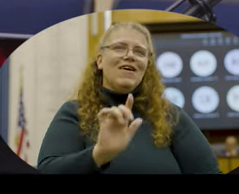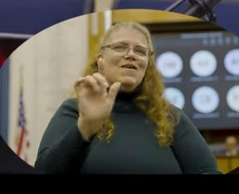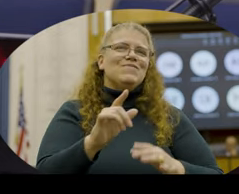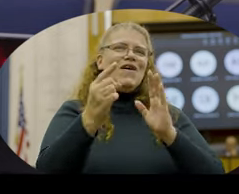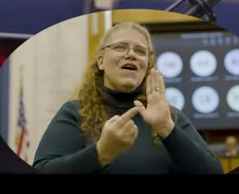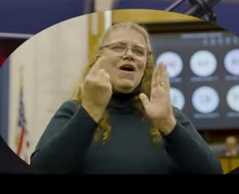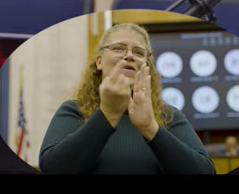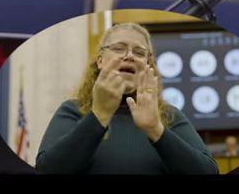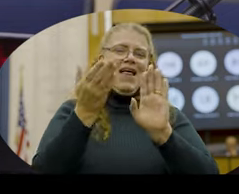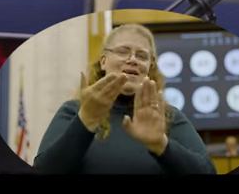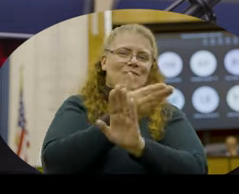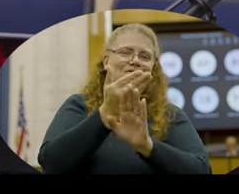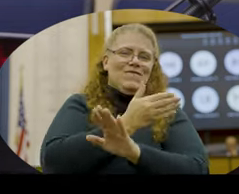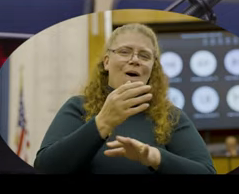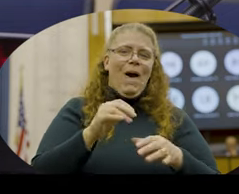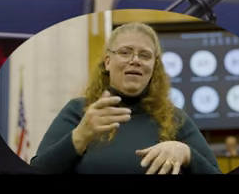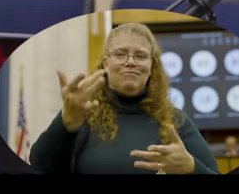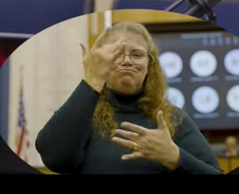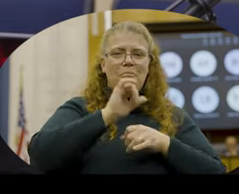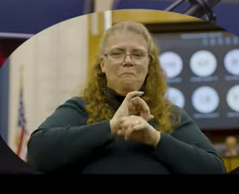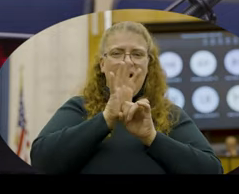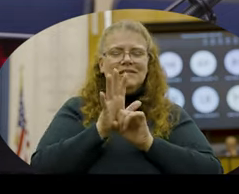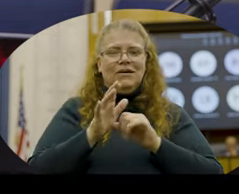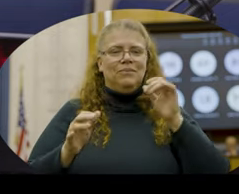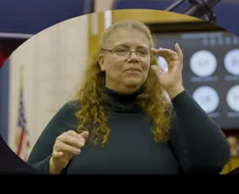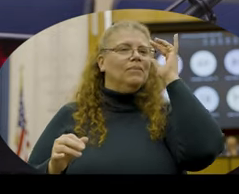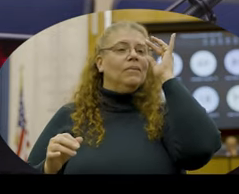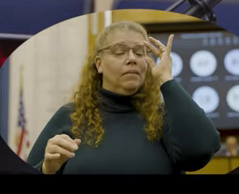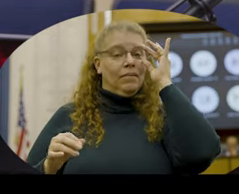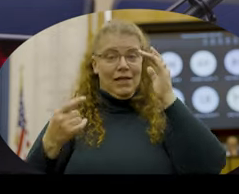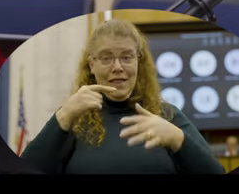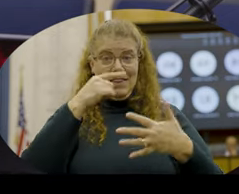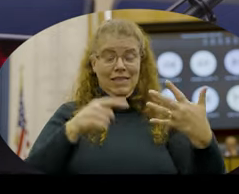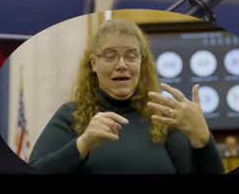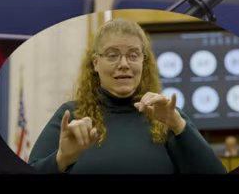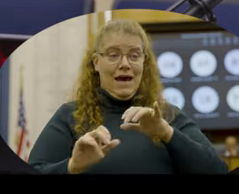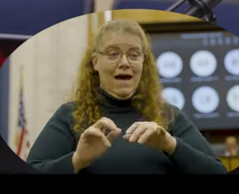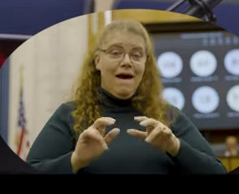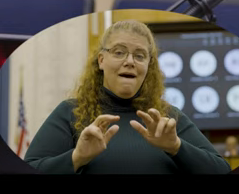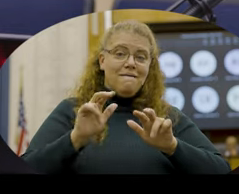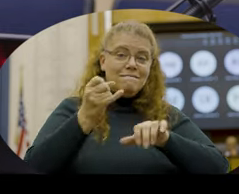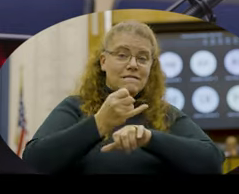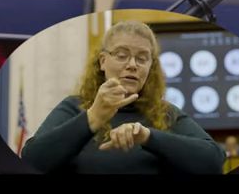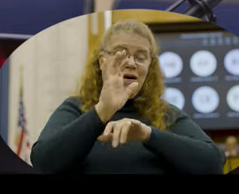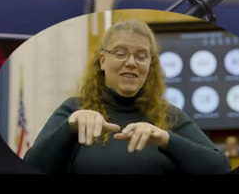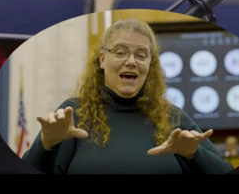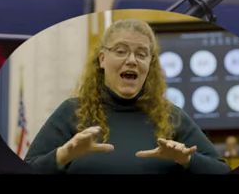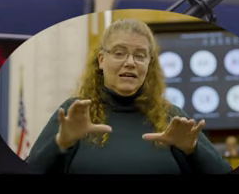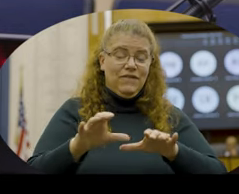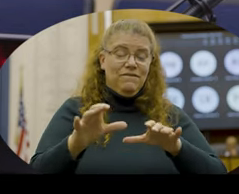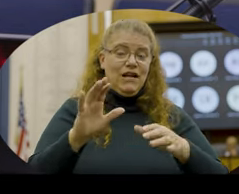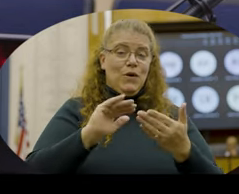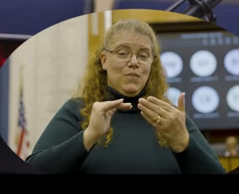Elementary School as soon as humanly possible. It is time to see results,